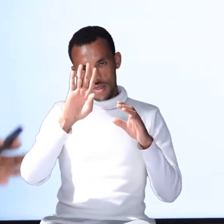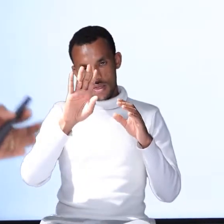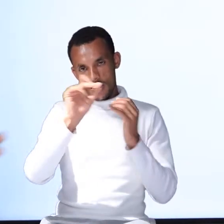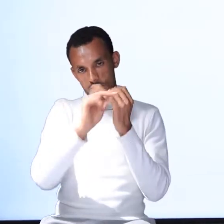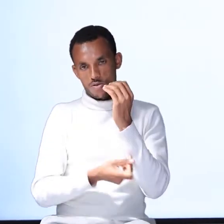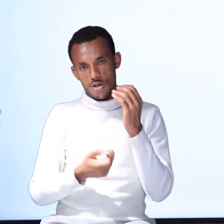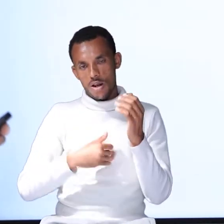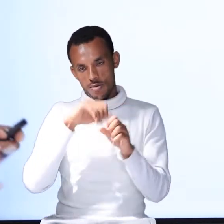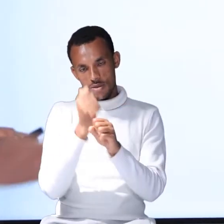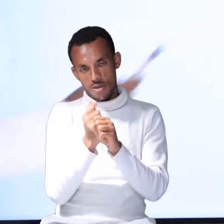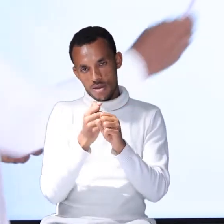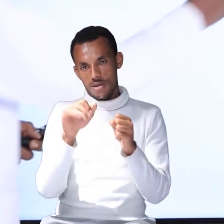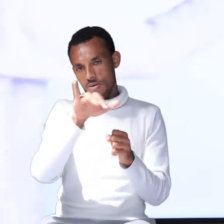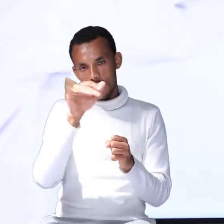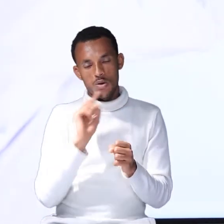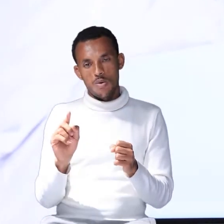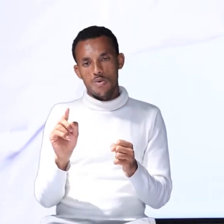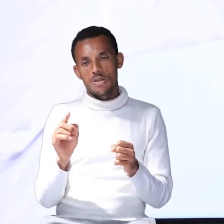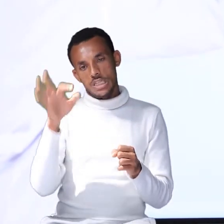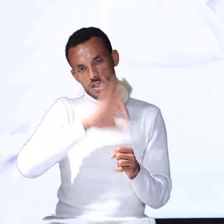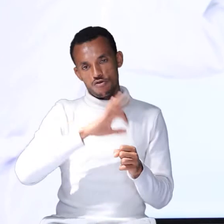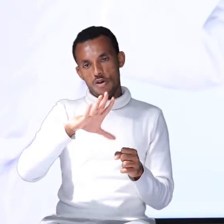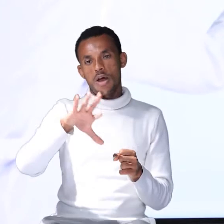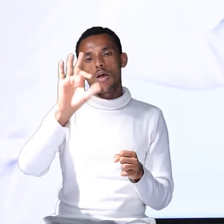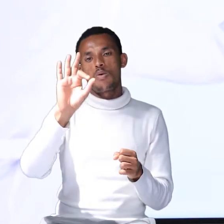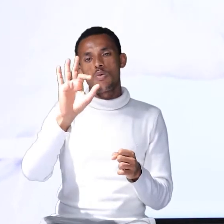working together. They got a total profit of